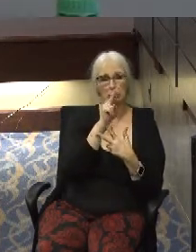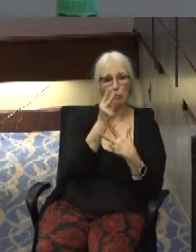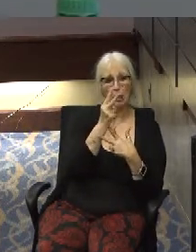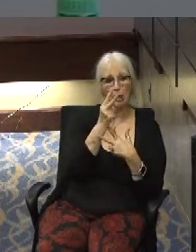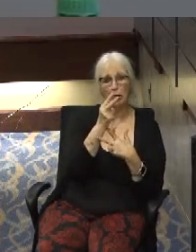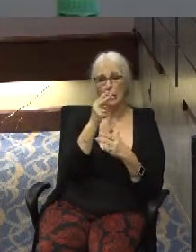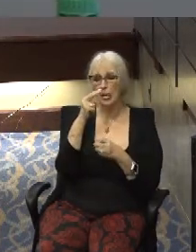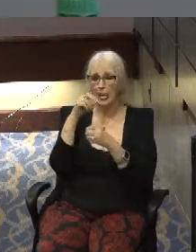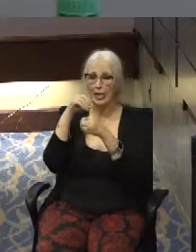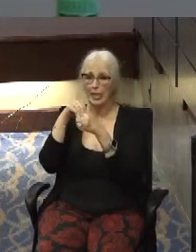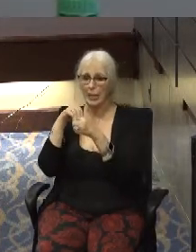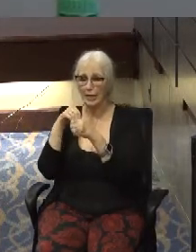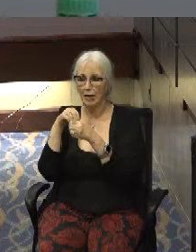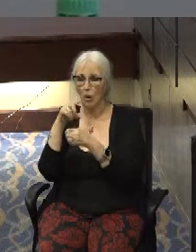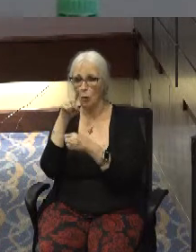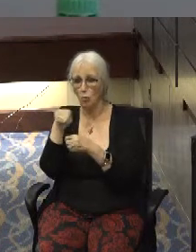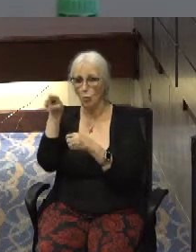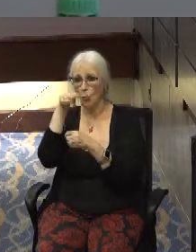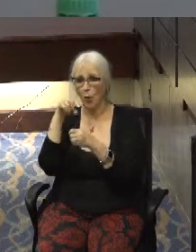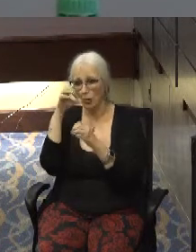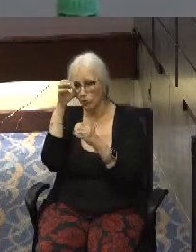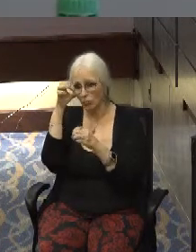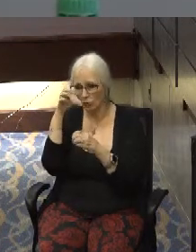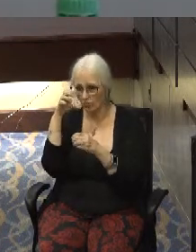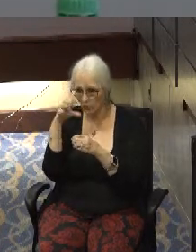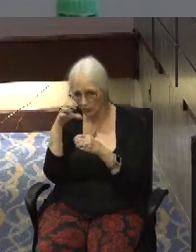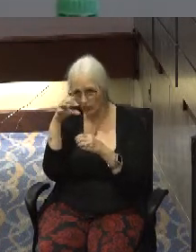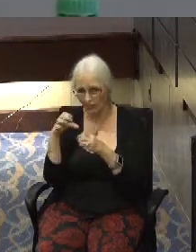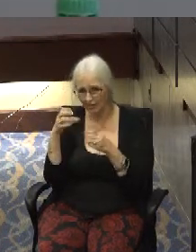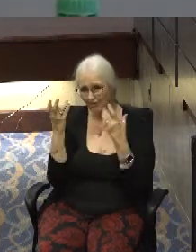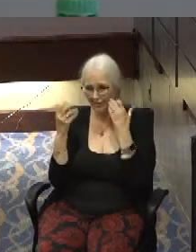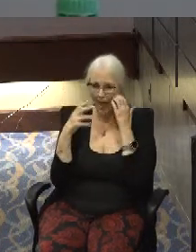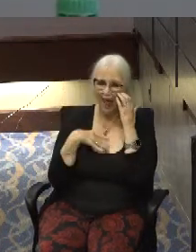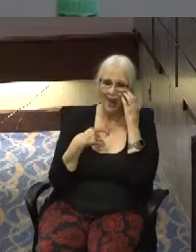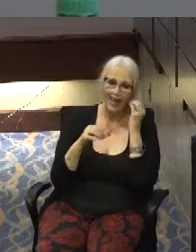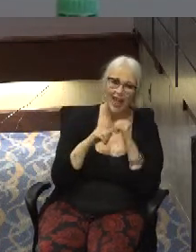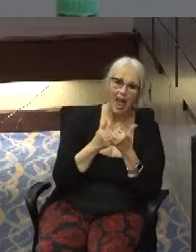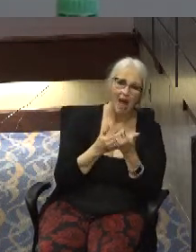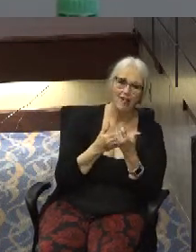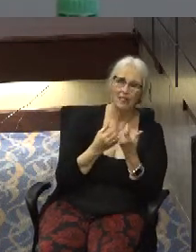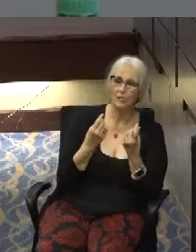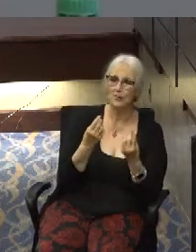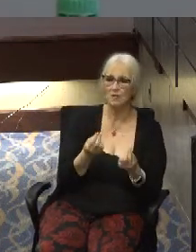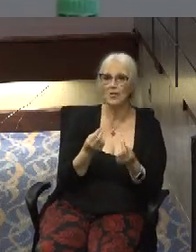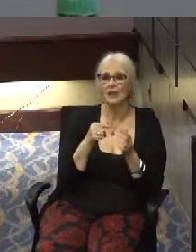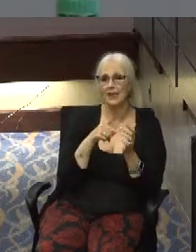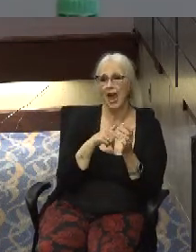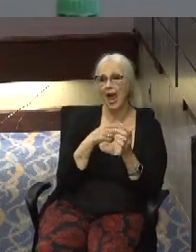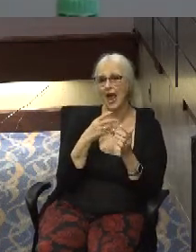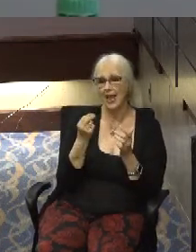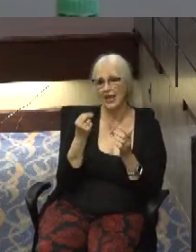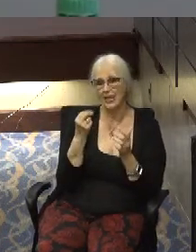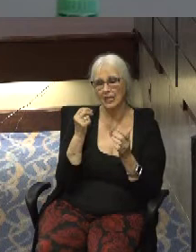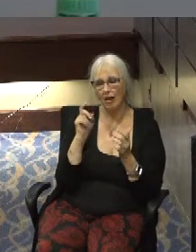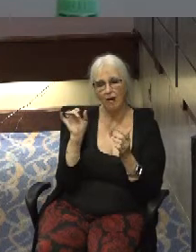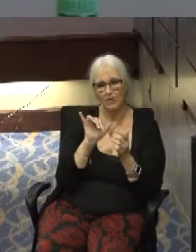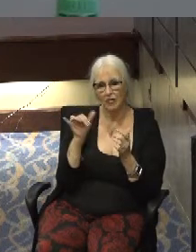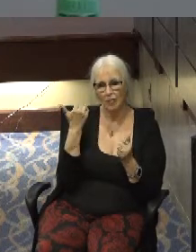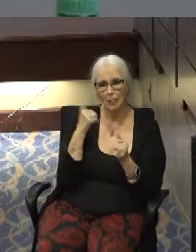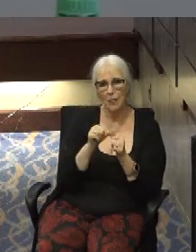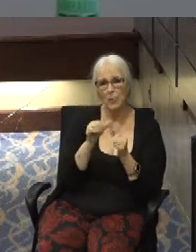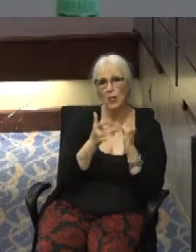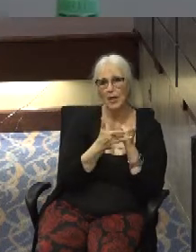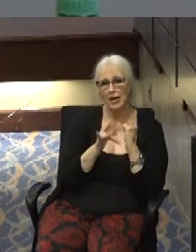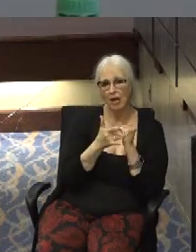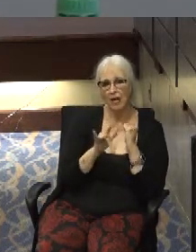we're doing a reset, and I kind of like the direction that this is going. Particularly taking into account,